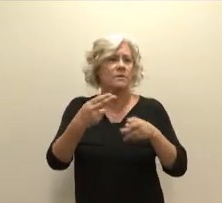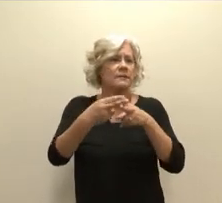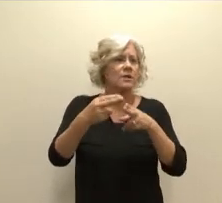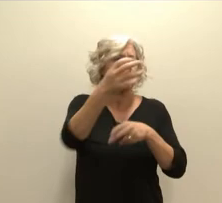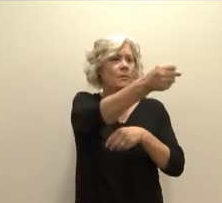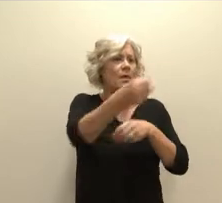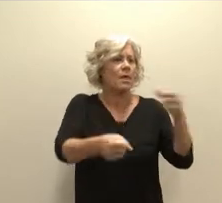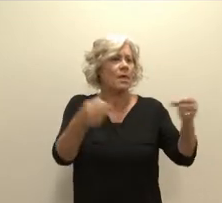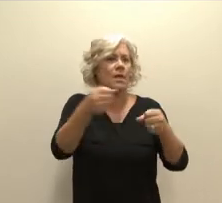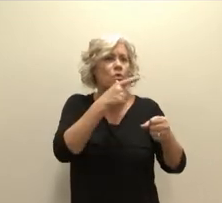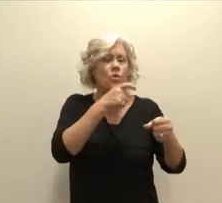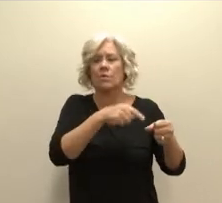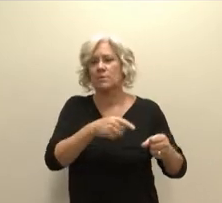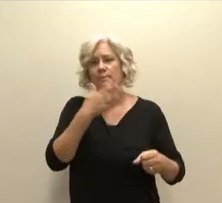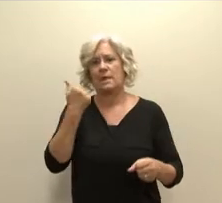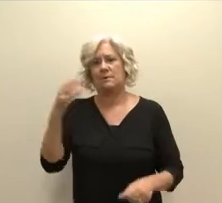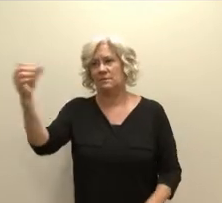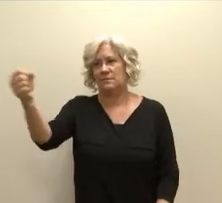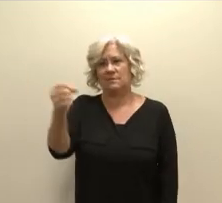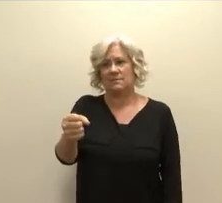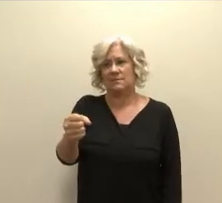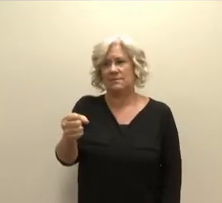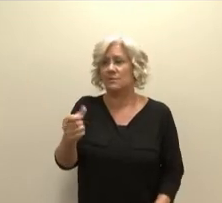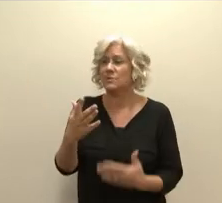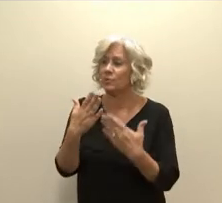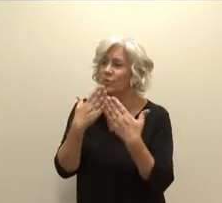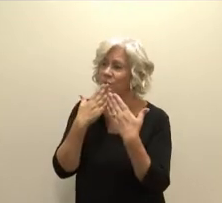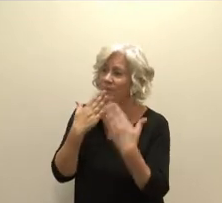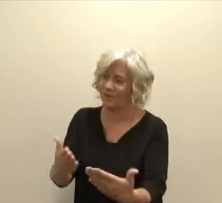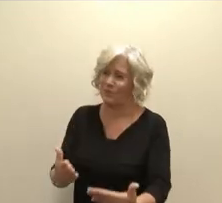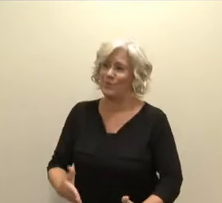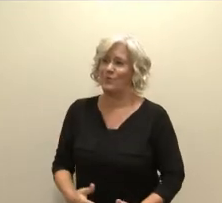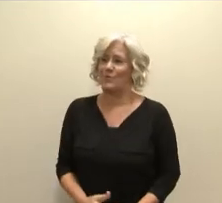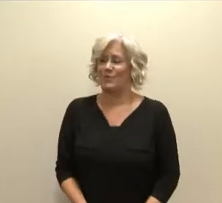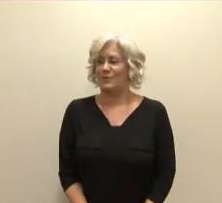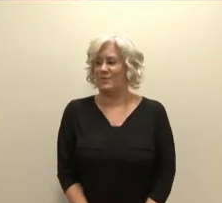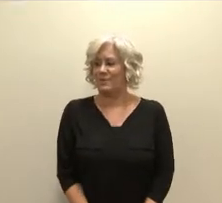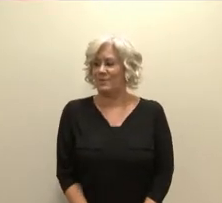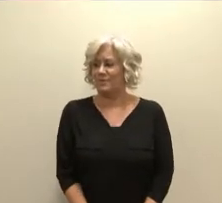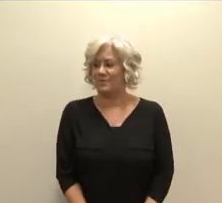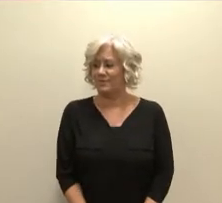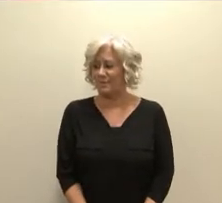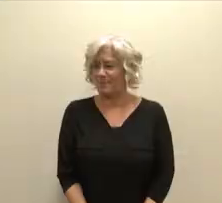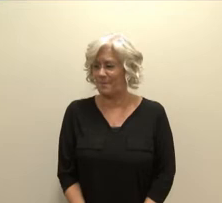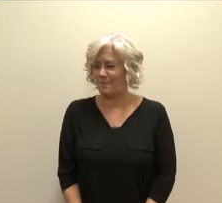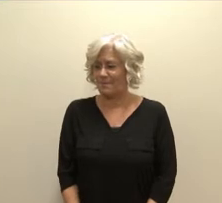you. And we're so grateful. Thank you. Thank you.